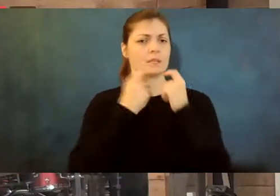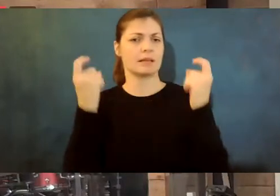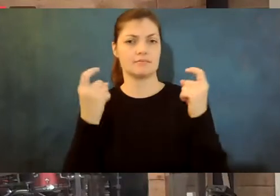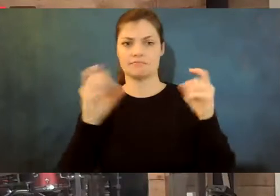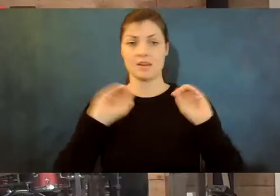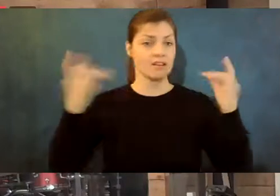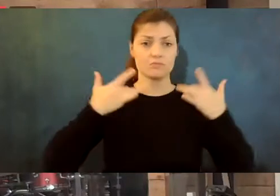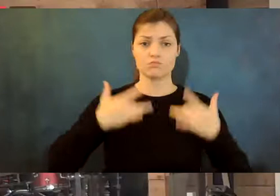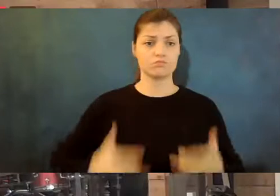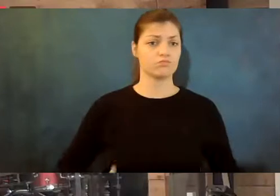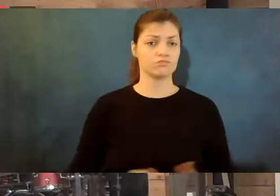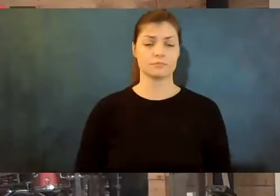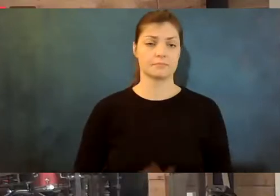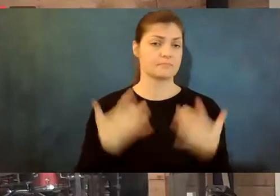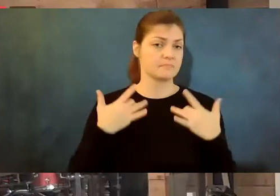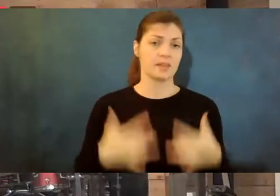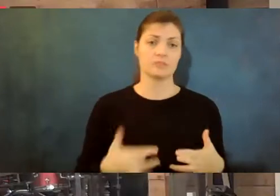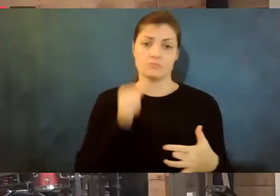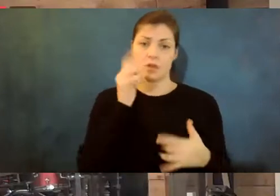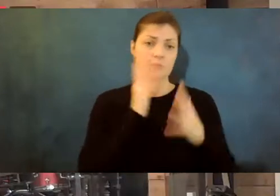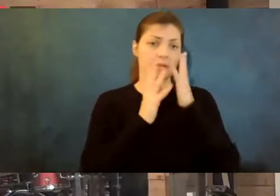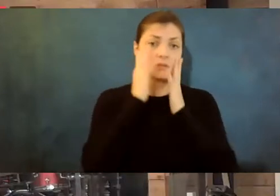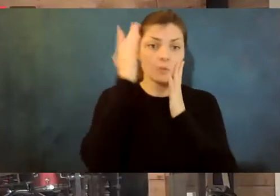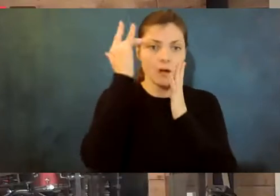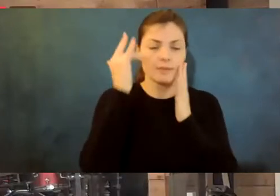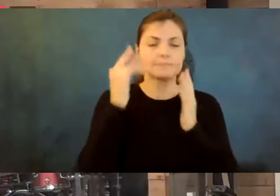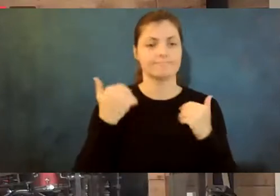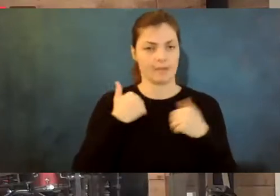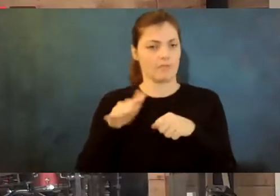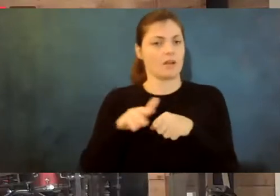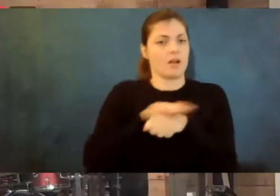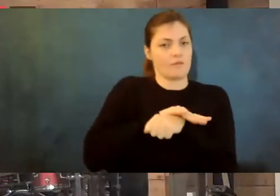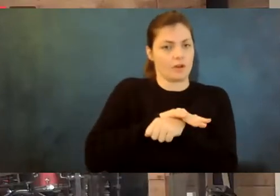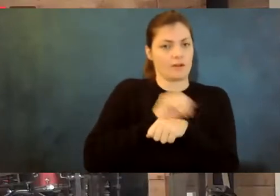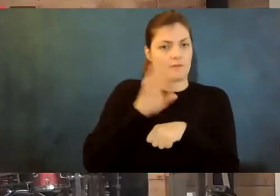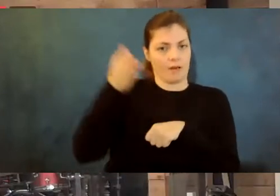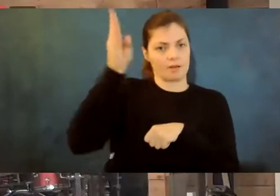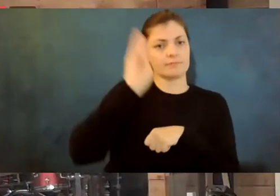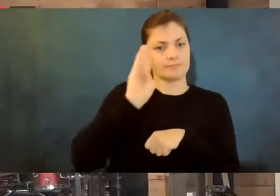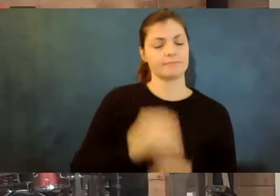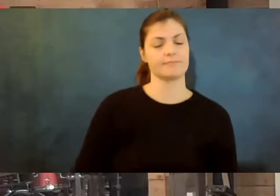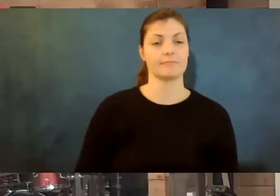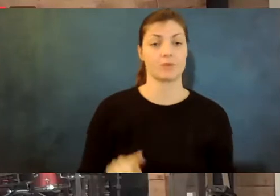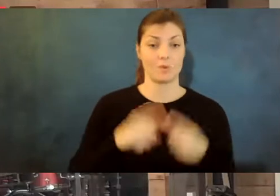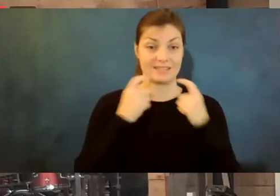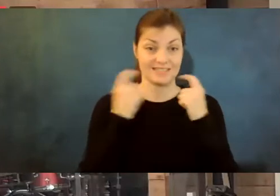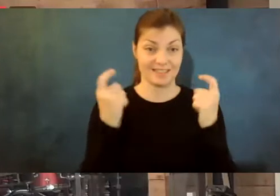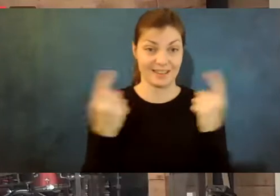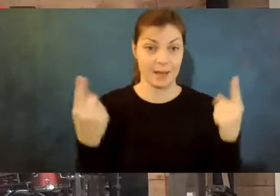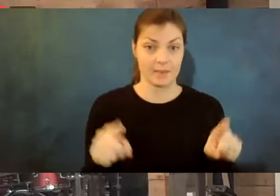Nothing. They were naked and unashamed. Why? Because they had the covering of God. When they sinned,